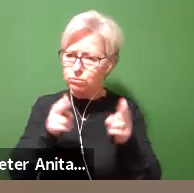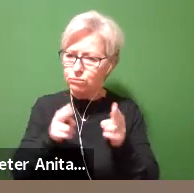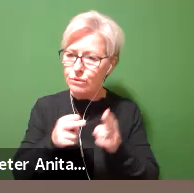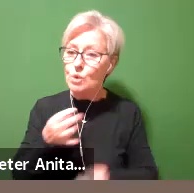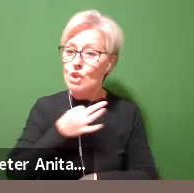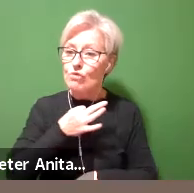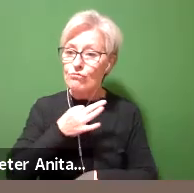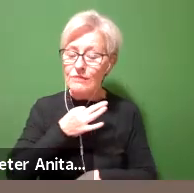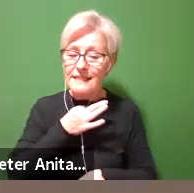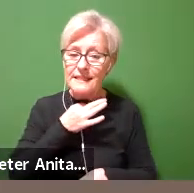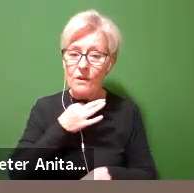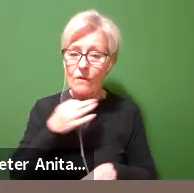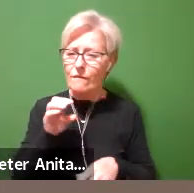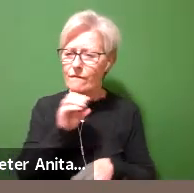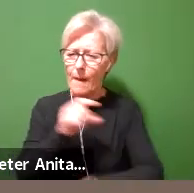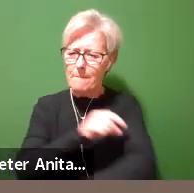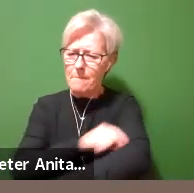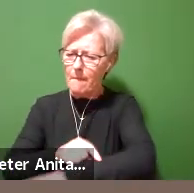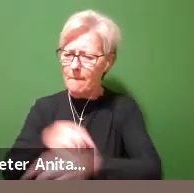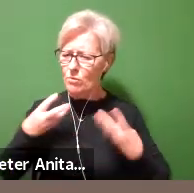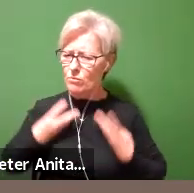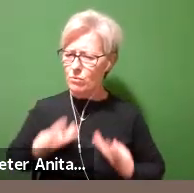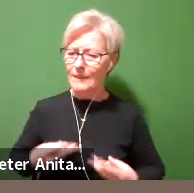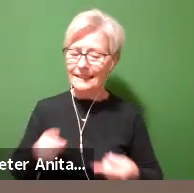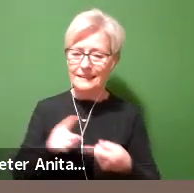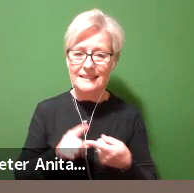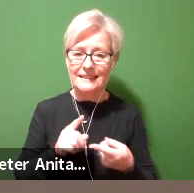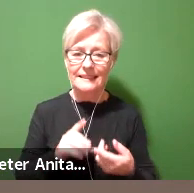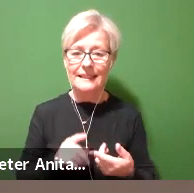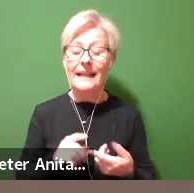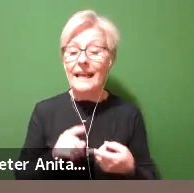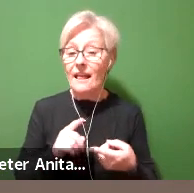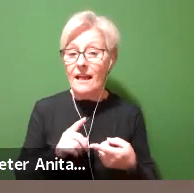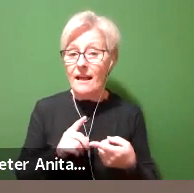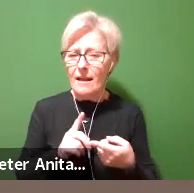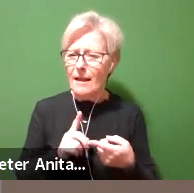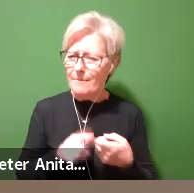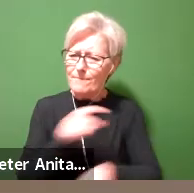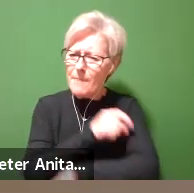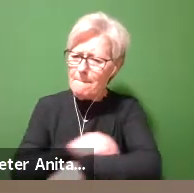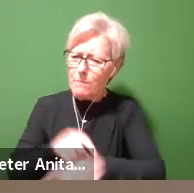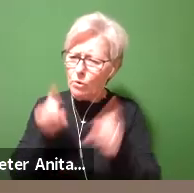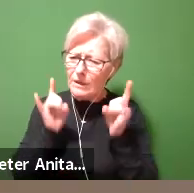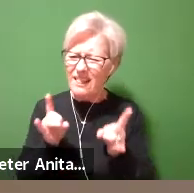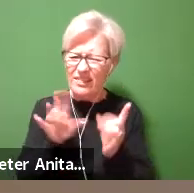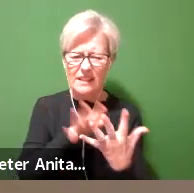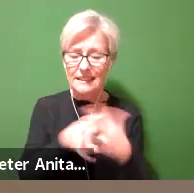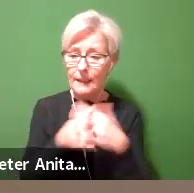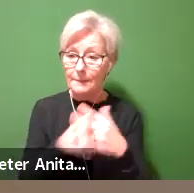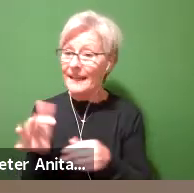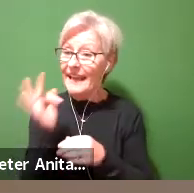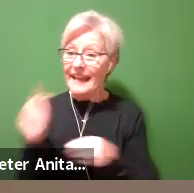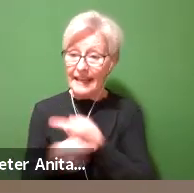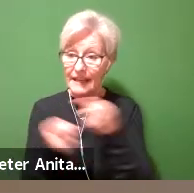disease. The interplay between smoking and bone health is very complex. If you smoke,